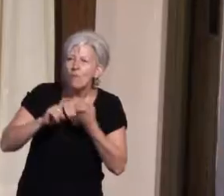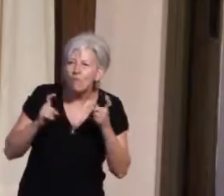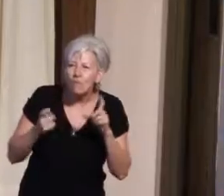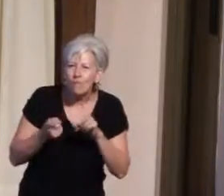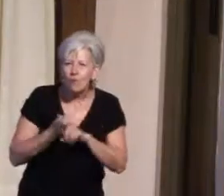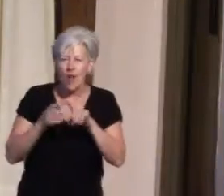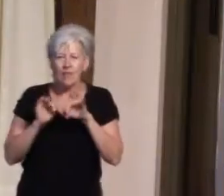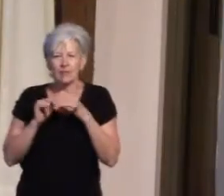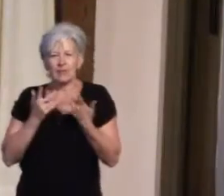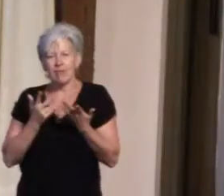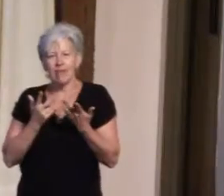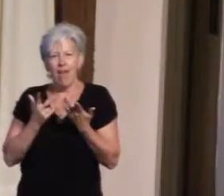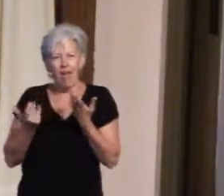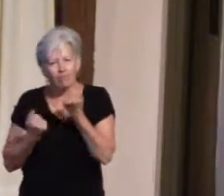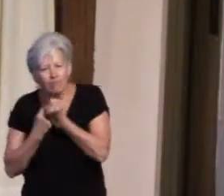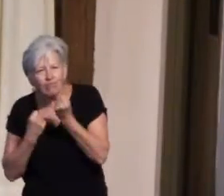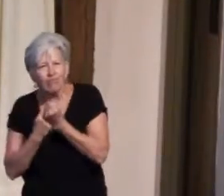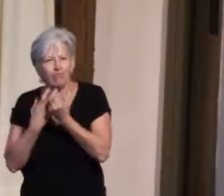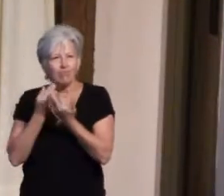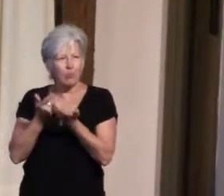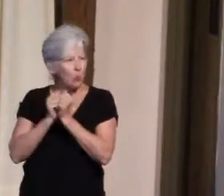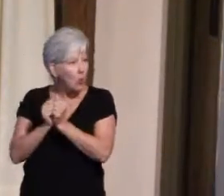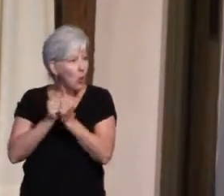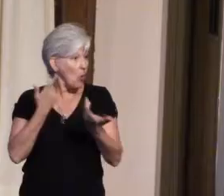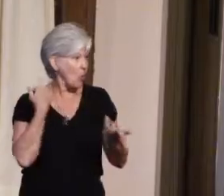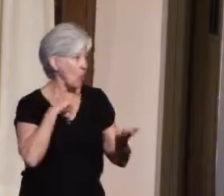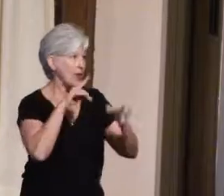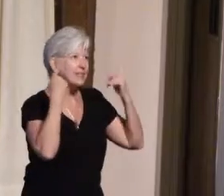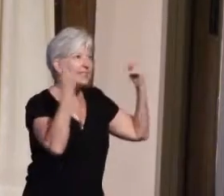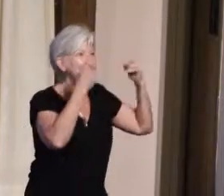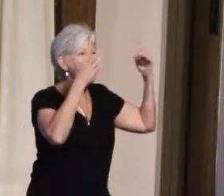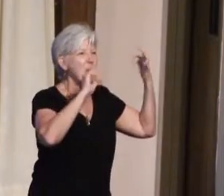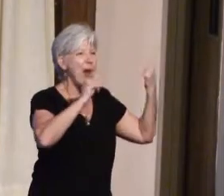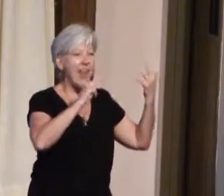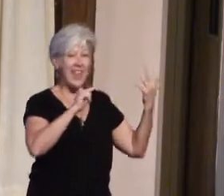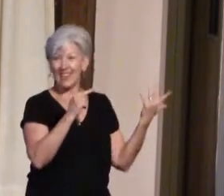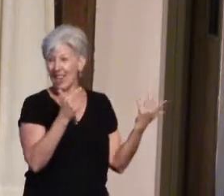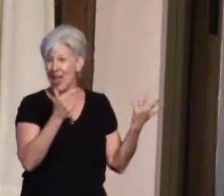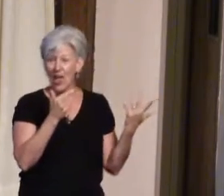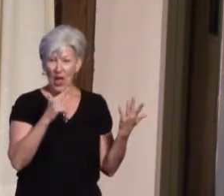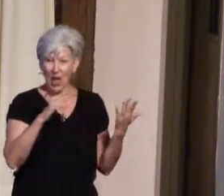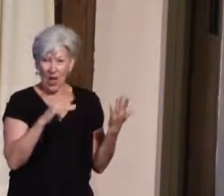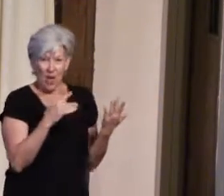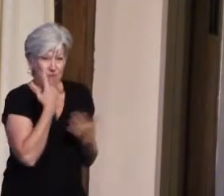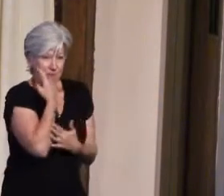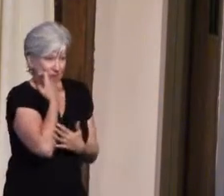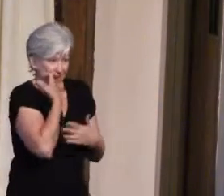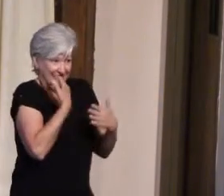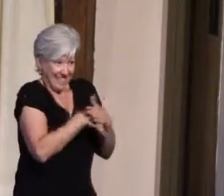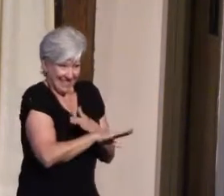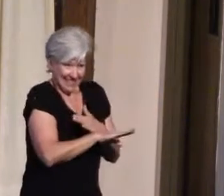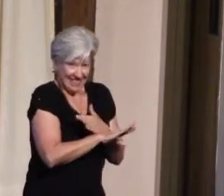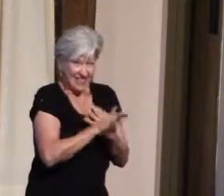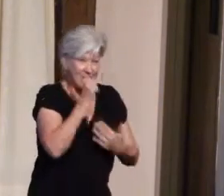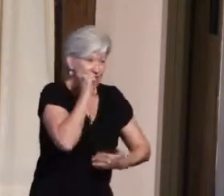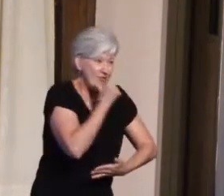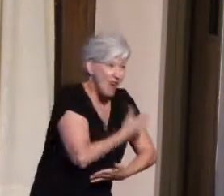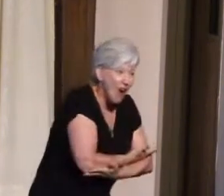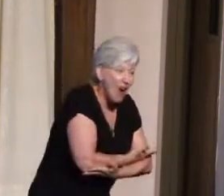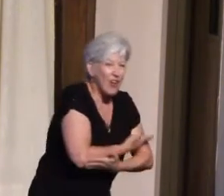a new daughter, a new granddaughter for our Board of Trustees, President Will, our new great-grandnephew for